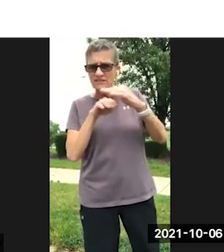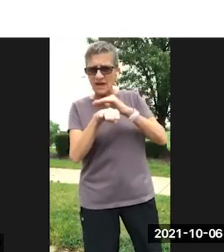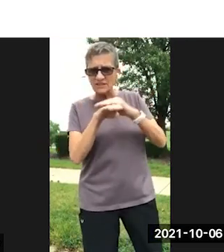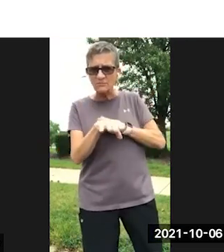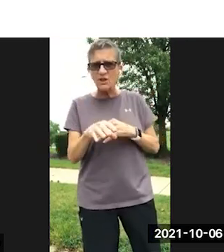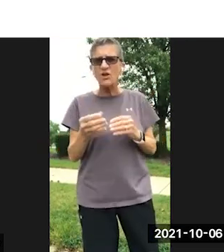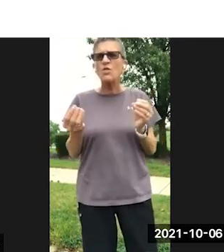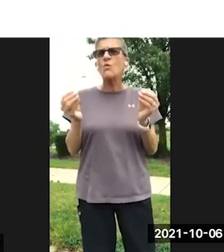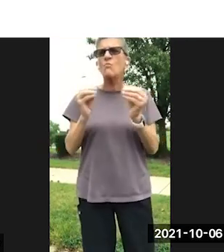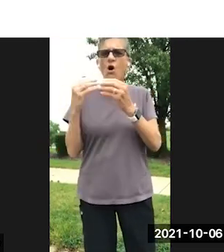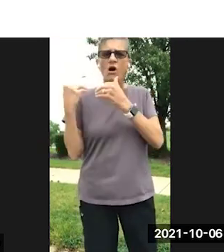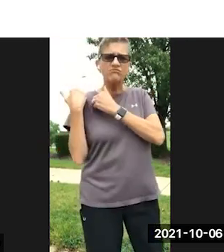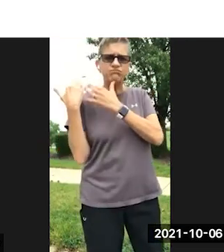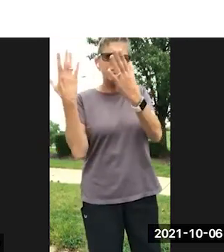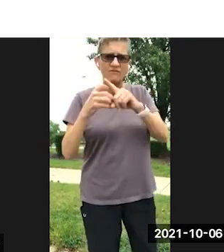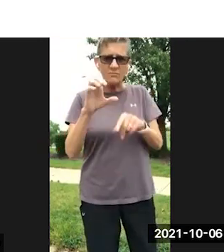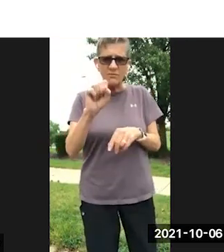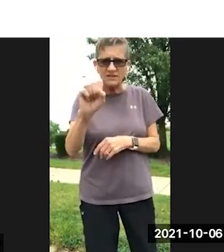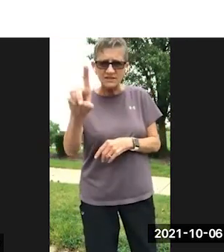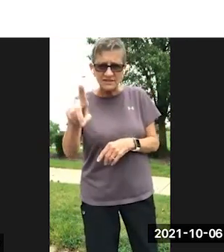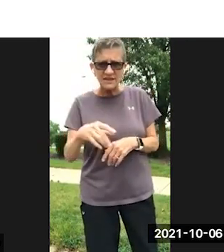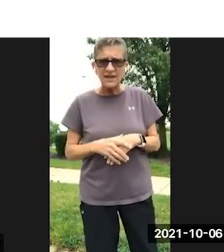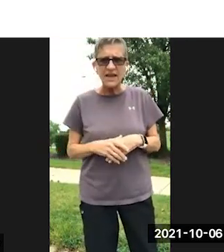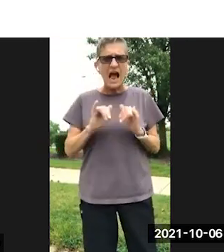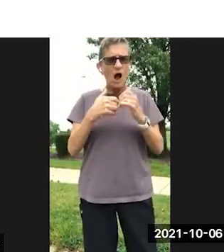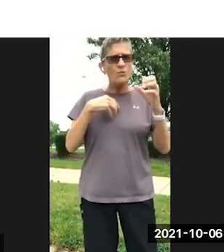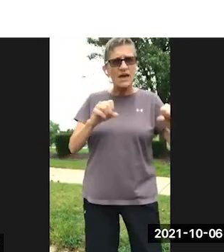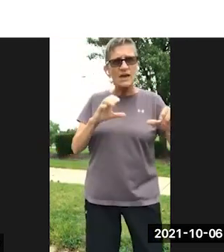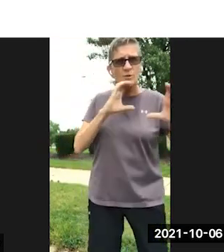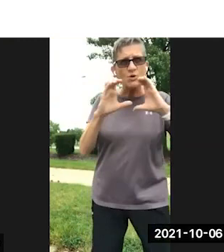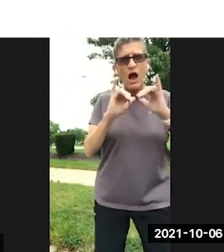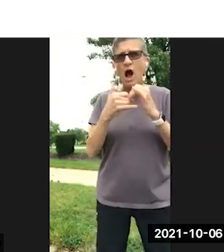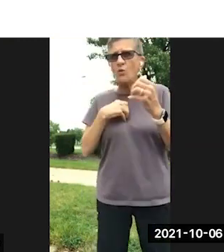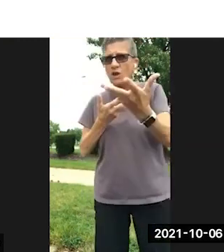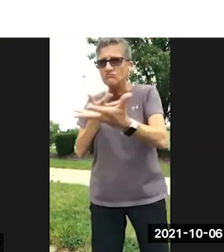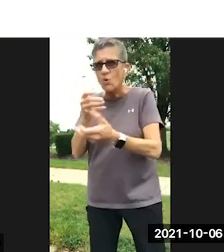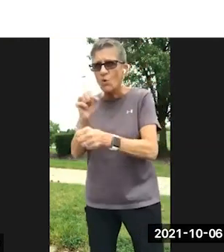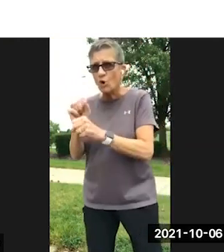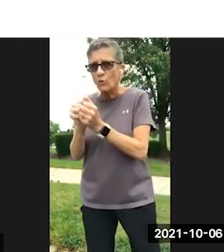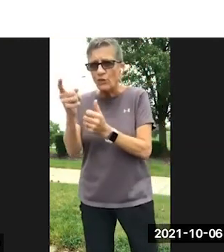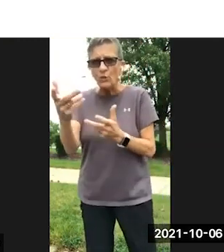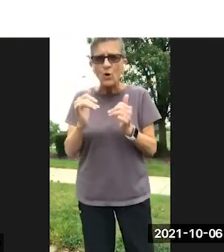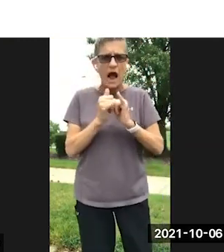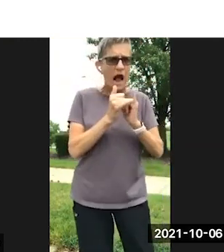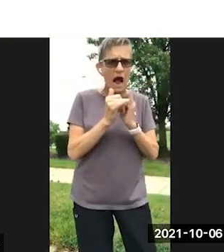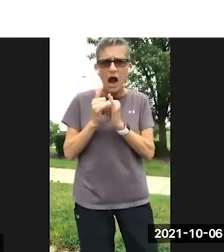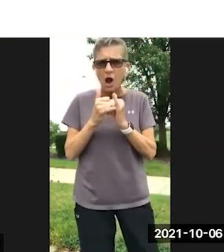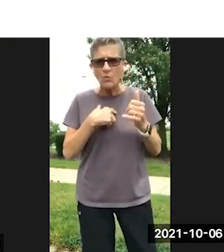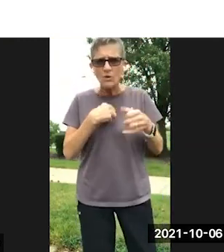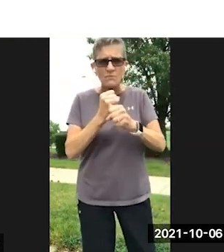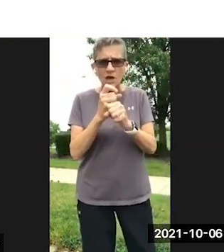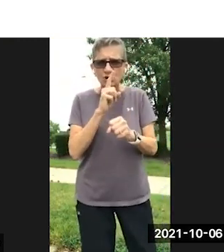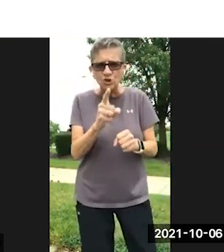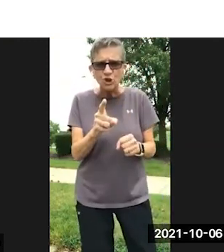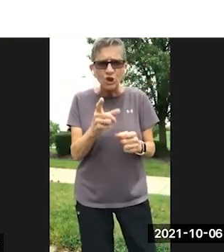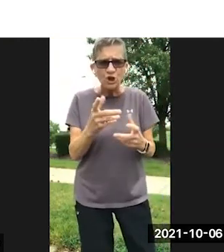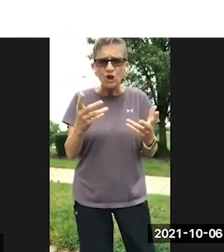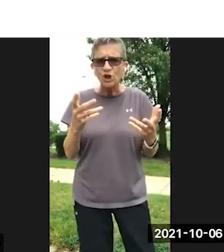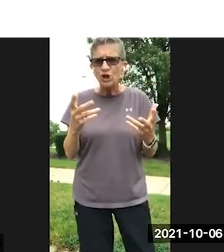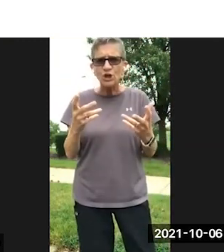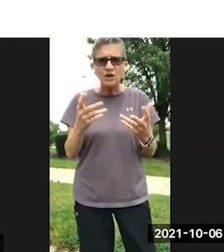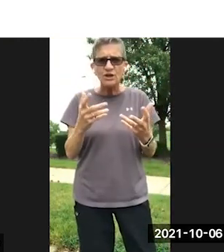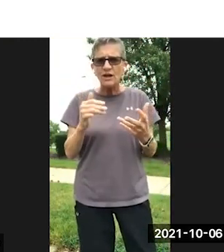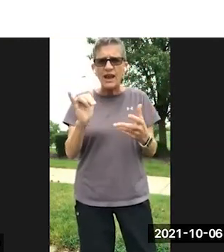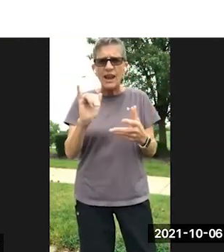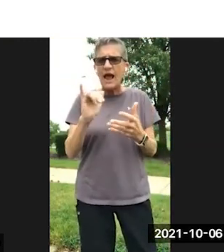little things, right? And how can we communicate? How can we work with? How can we make sure that we are, as I said earlier, like kind